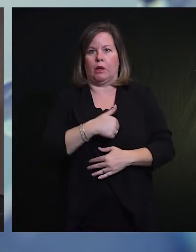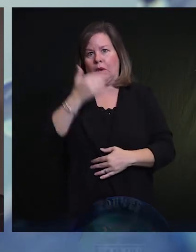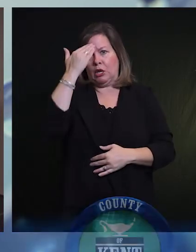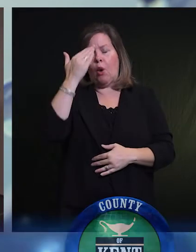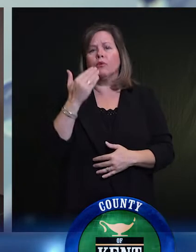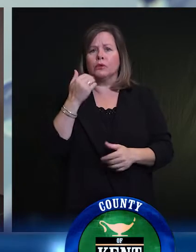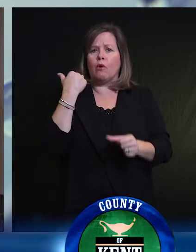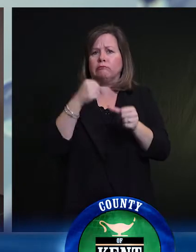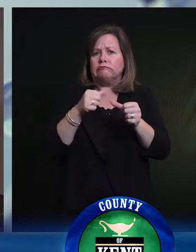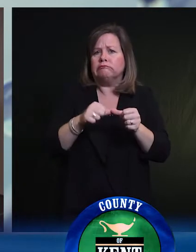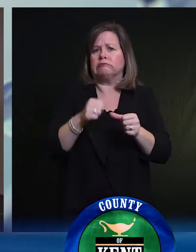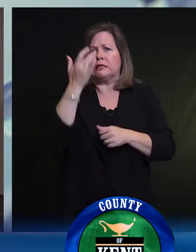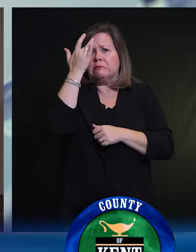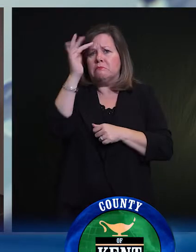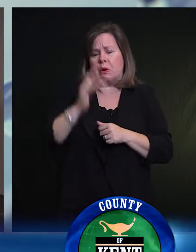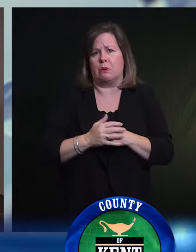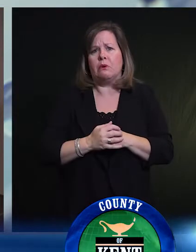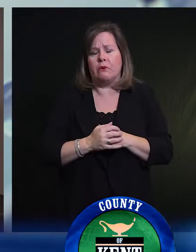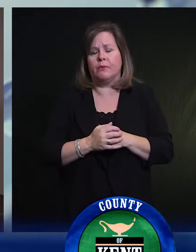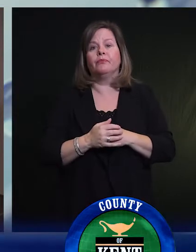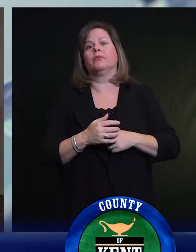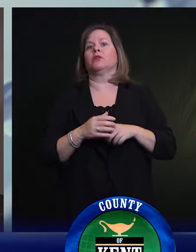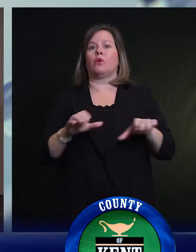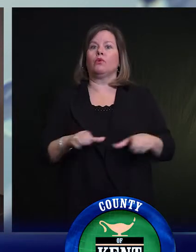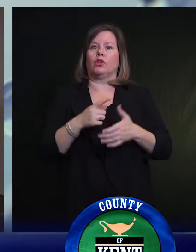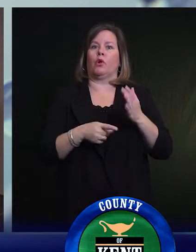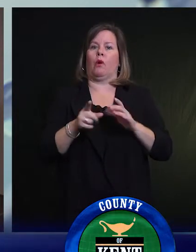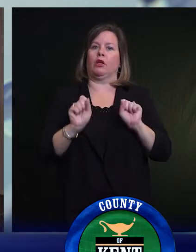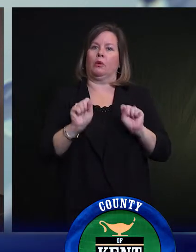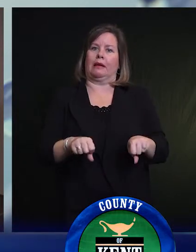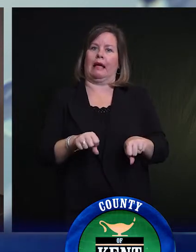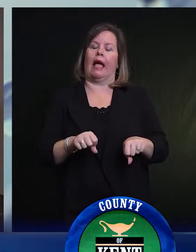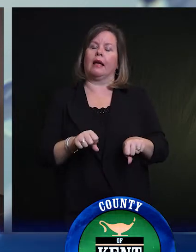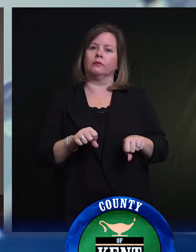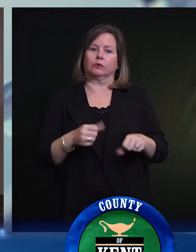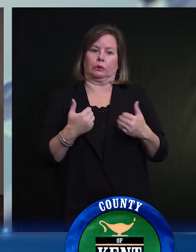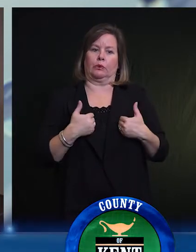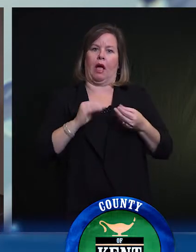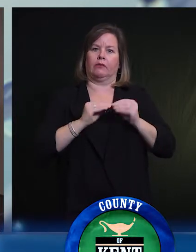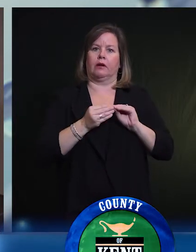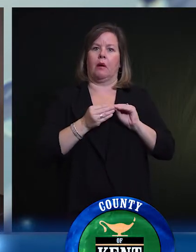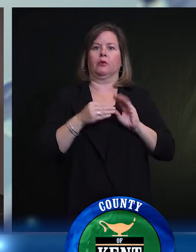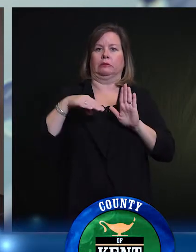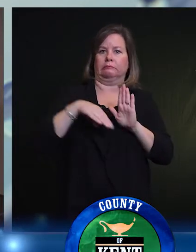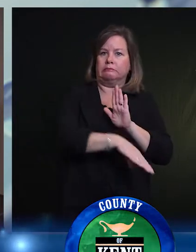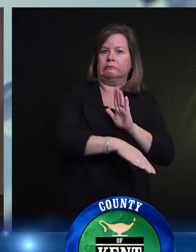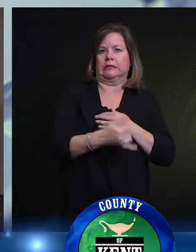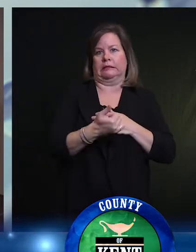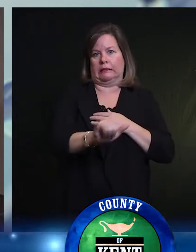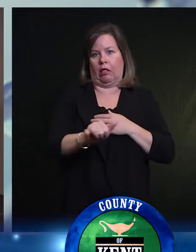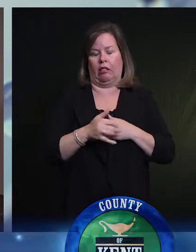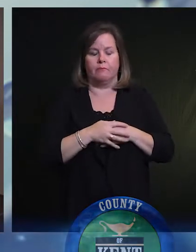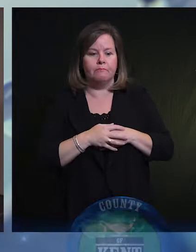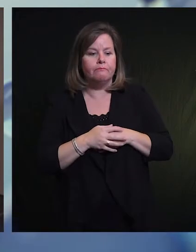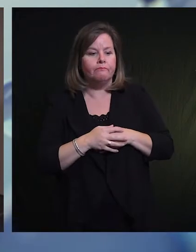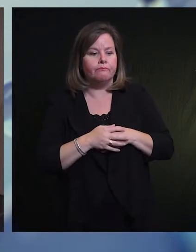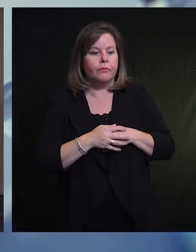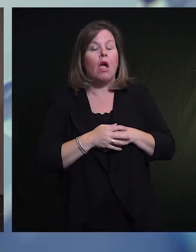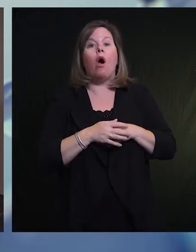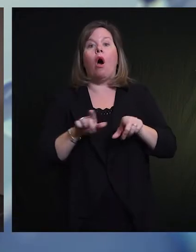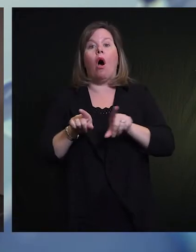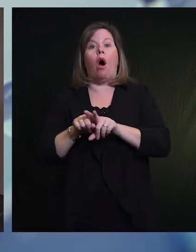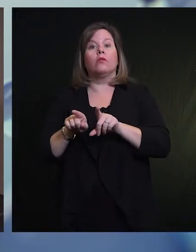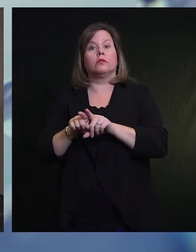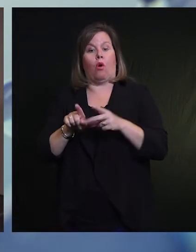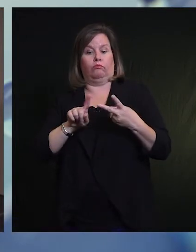spreads. So let's be mindful about that. Let's be smart and let's do what we can to keep the numbers trending in the right direction. I want to talk